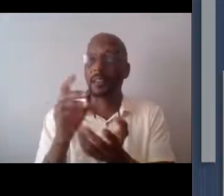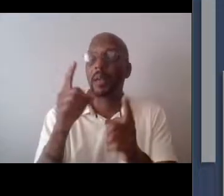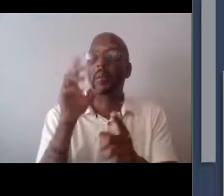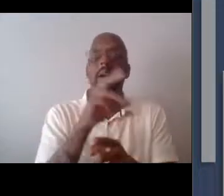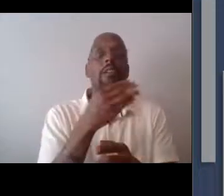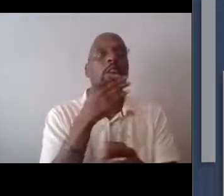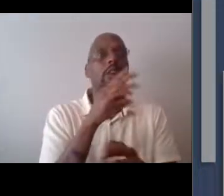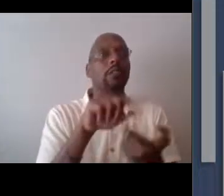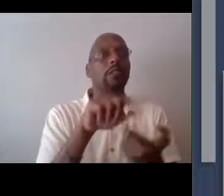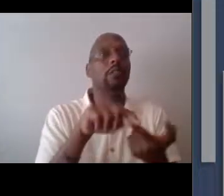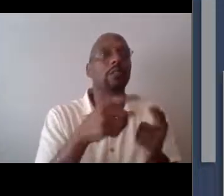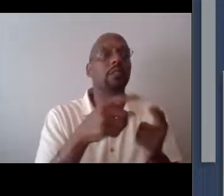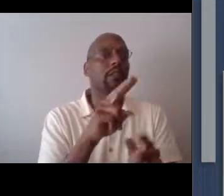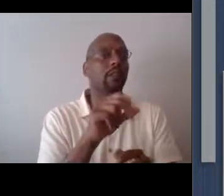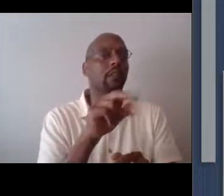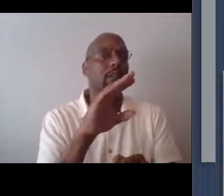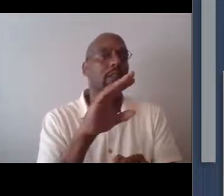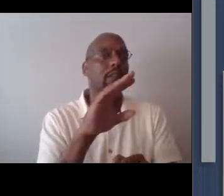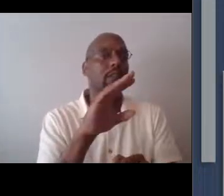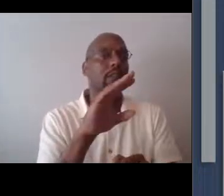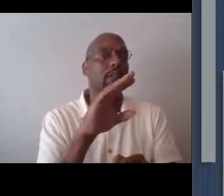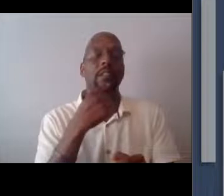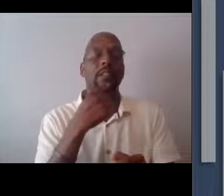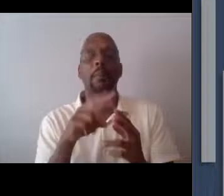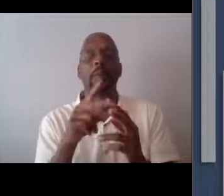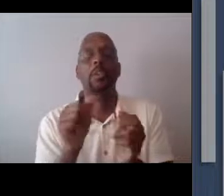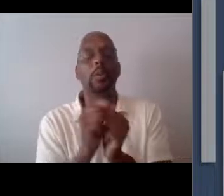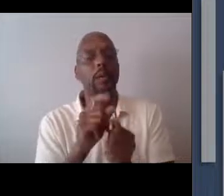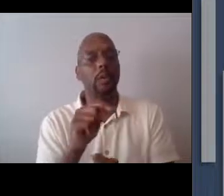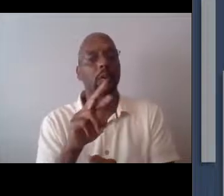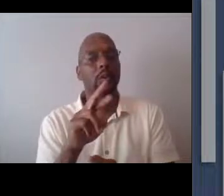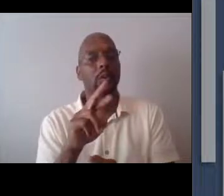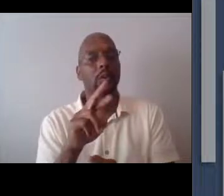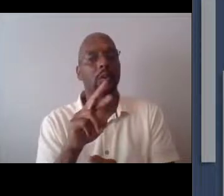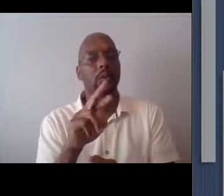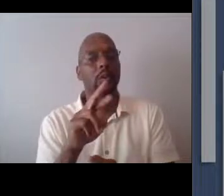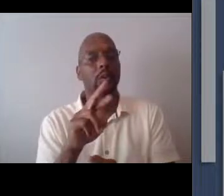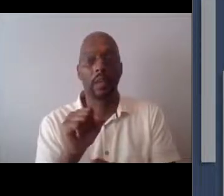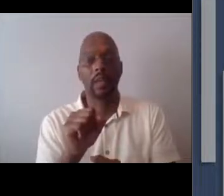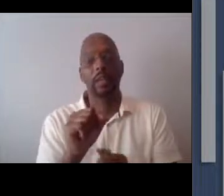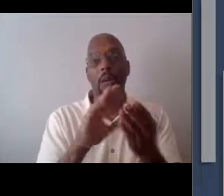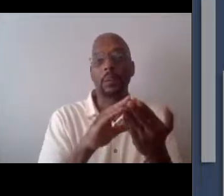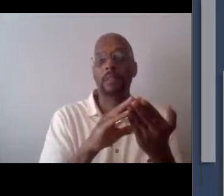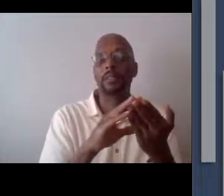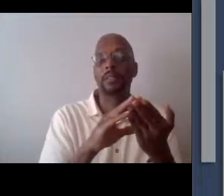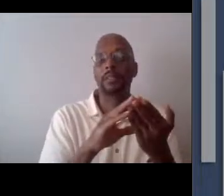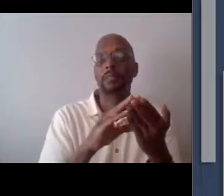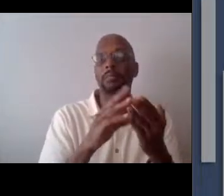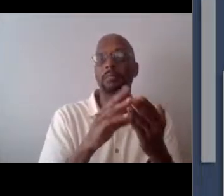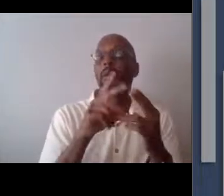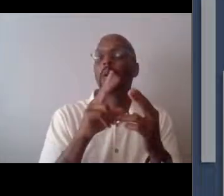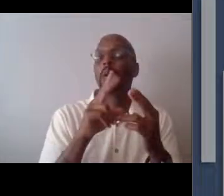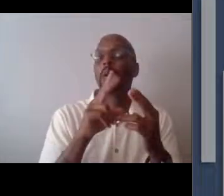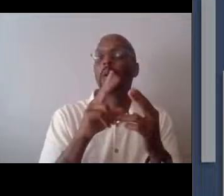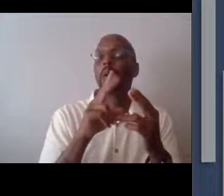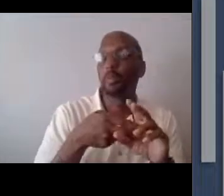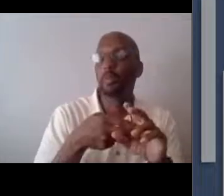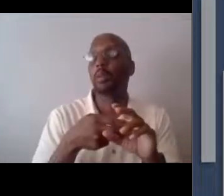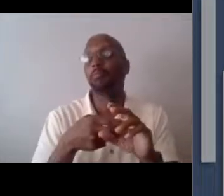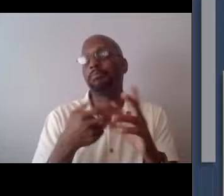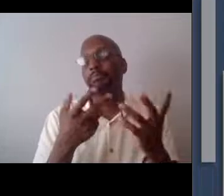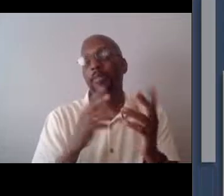with tribes, partnership with communities on a more material level than just bringing finished products to folks for them